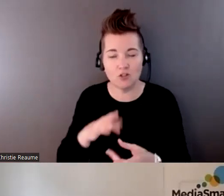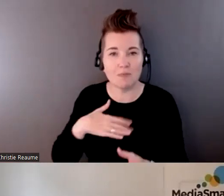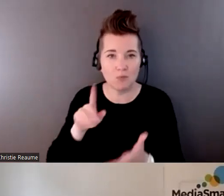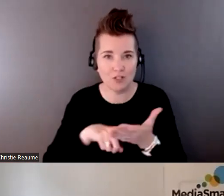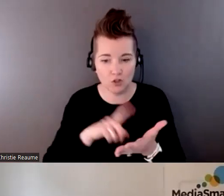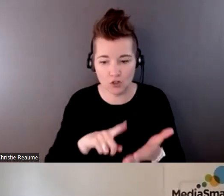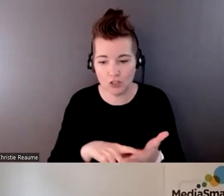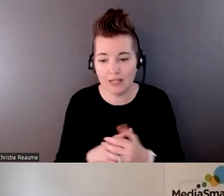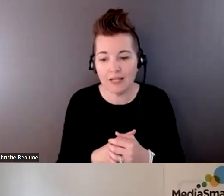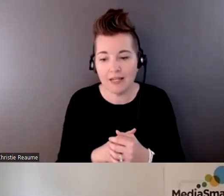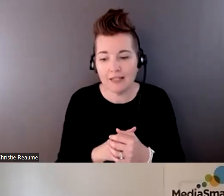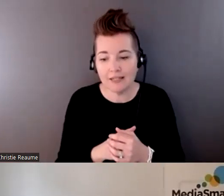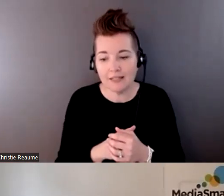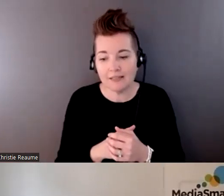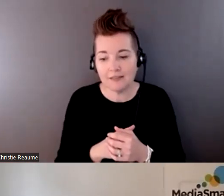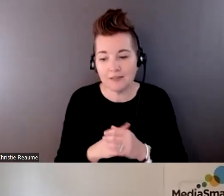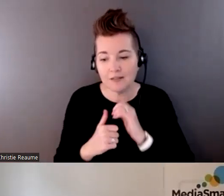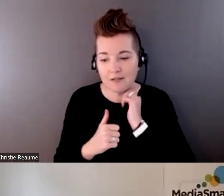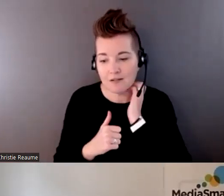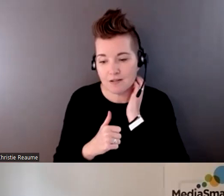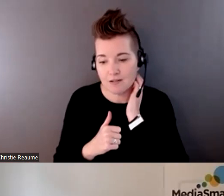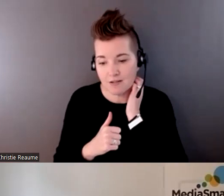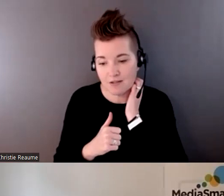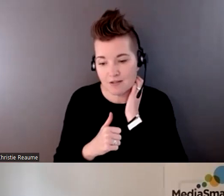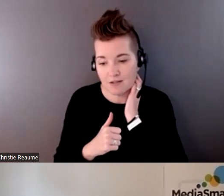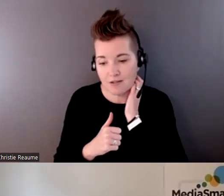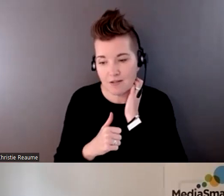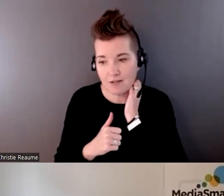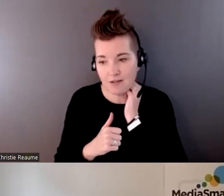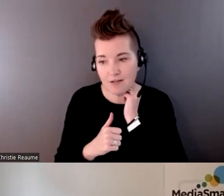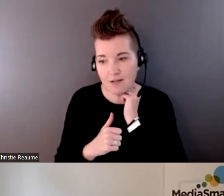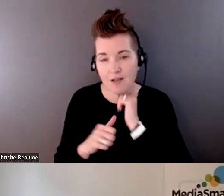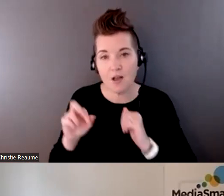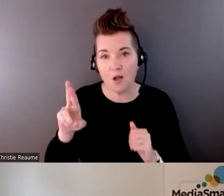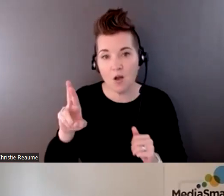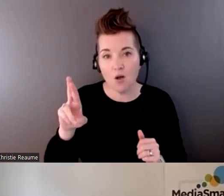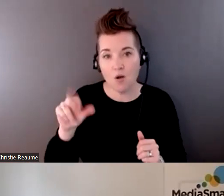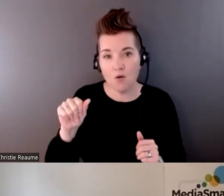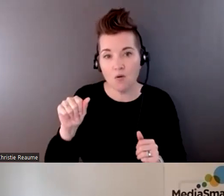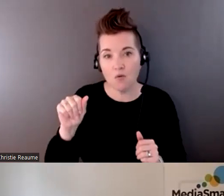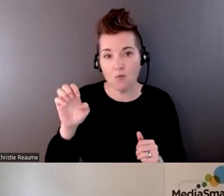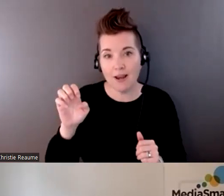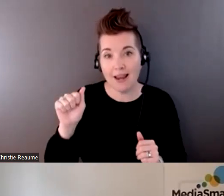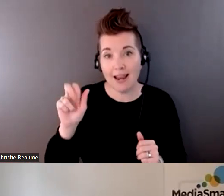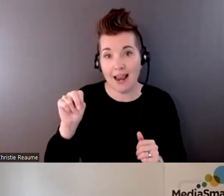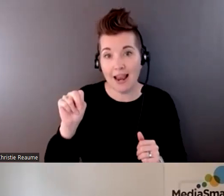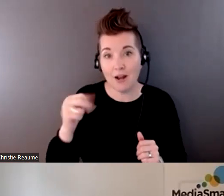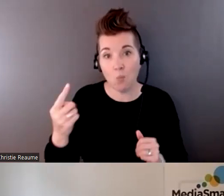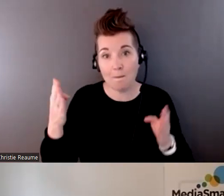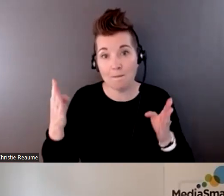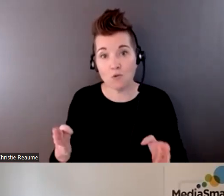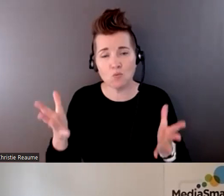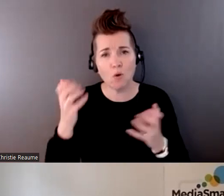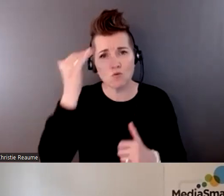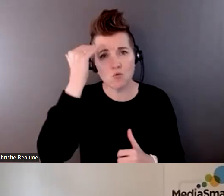shared in the chat thank you ran before we go any further we have a participant who would like to know is there a way for